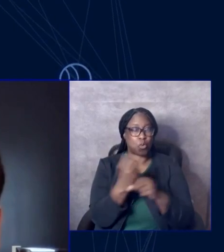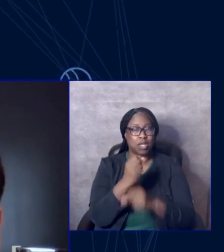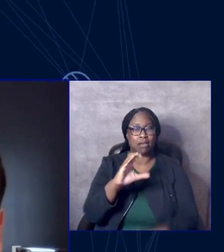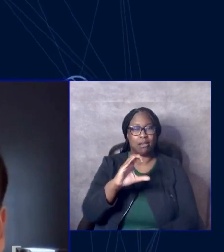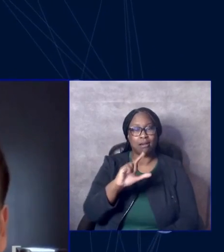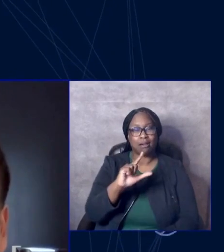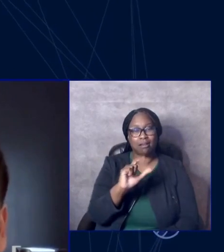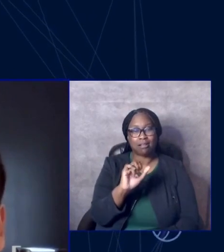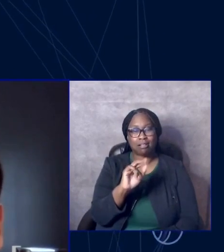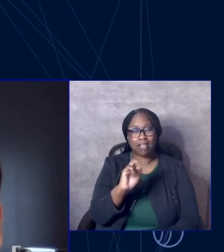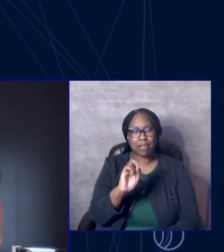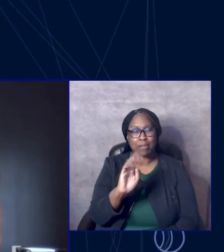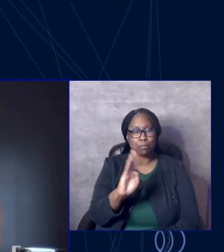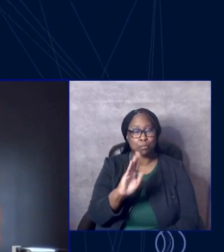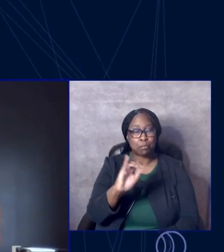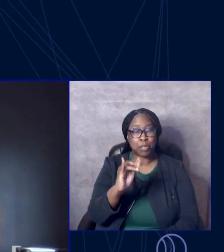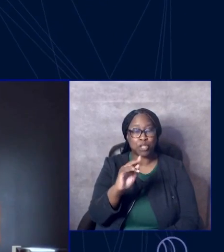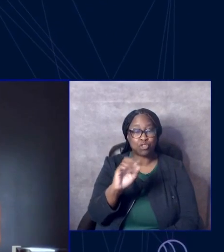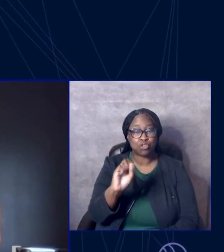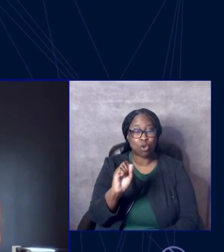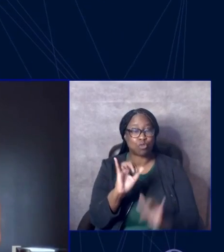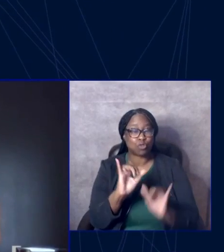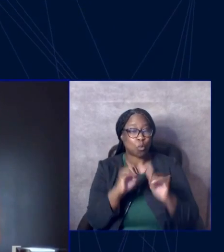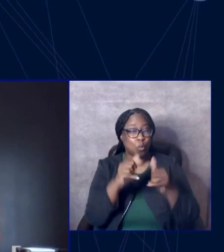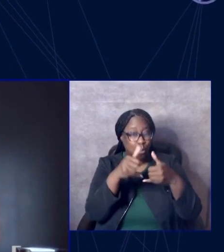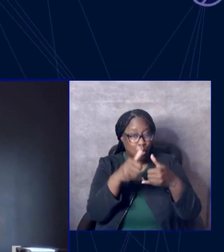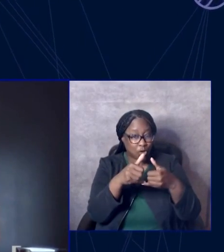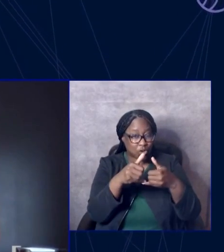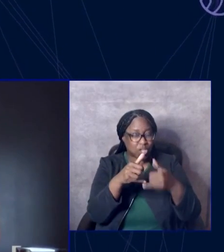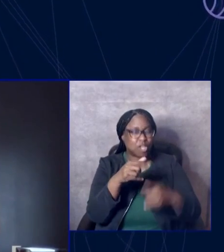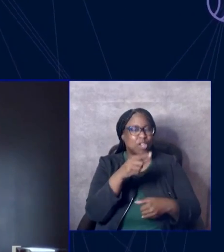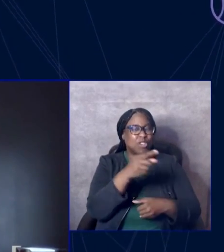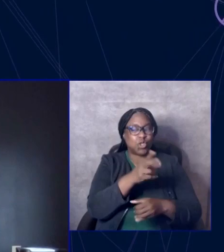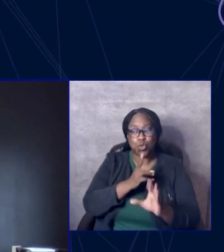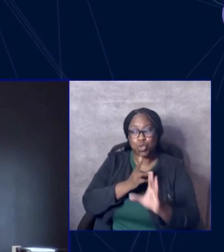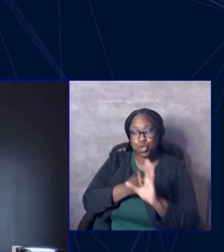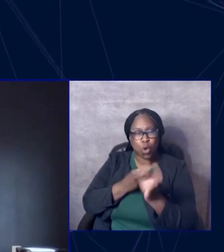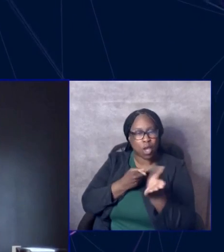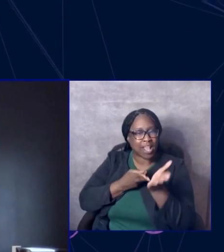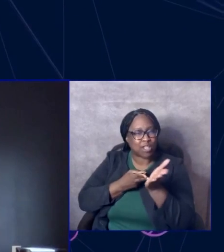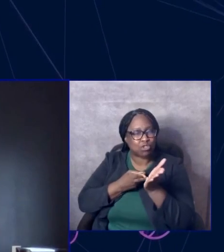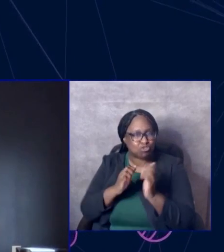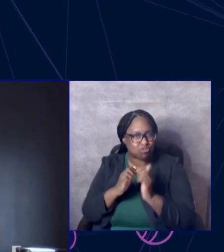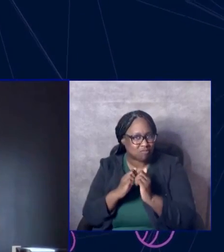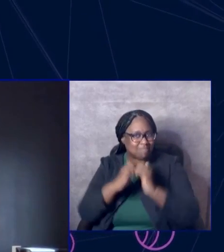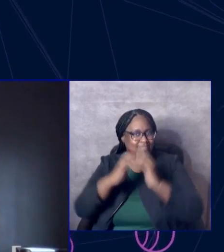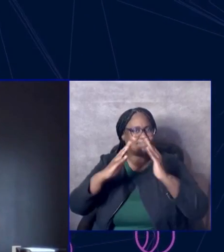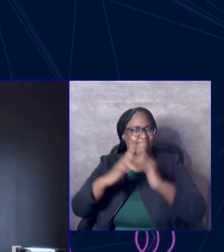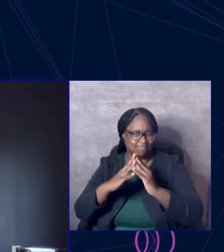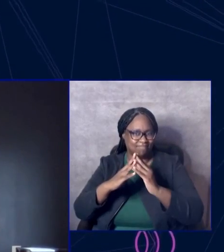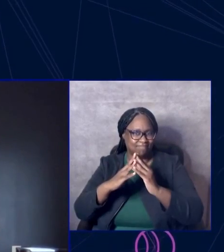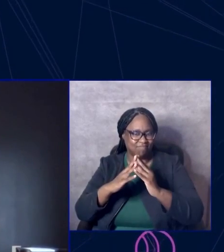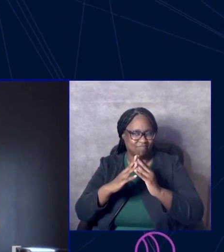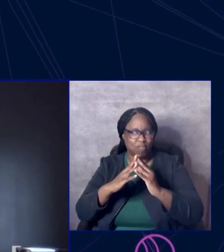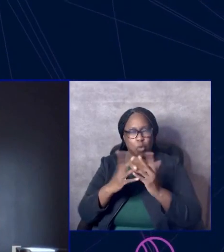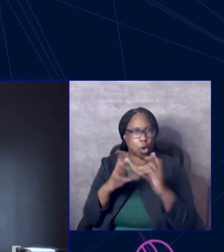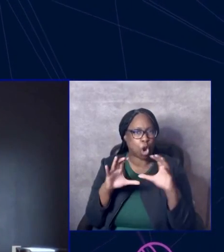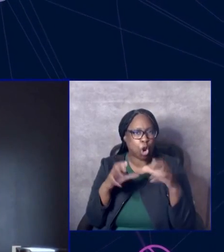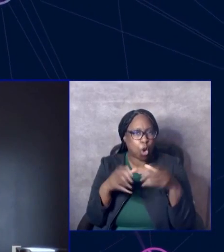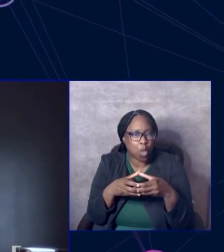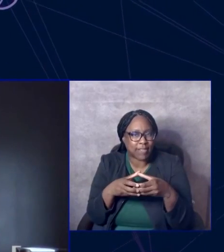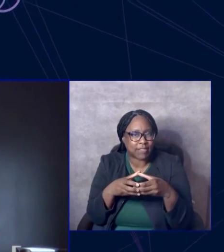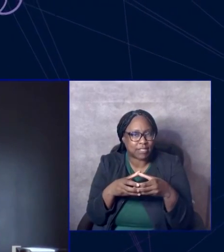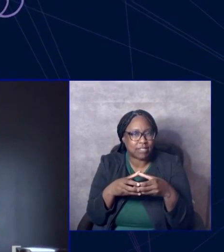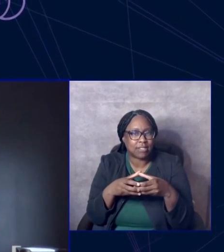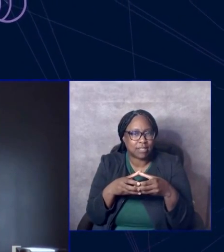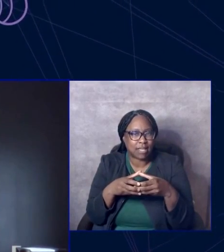now joining the Truth Initiative, Florida Rights Restoration Coalition, and A Step Ahead